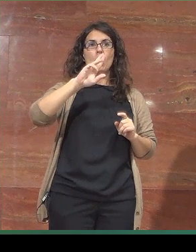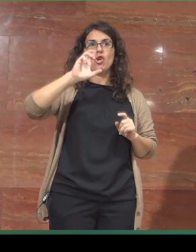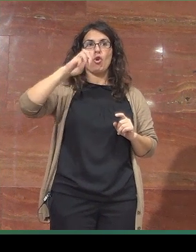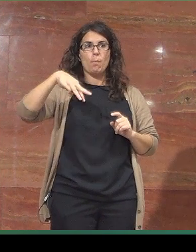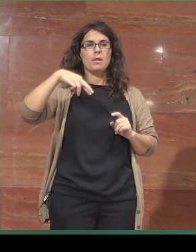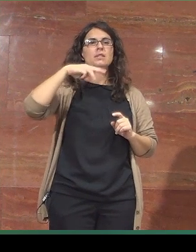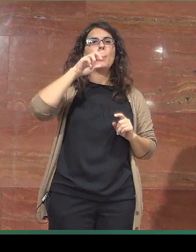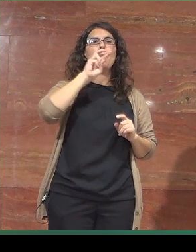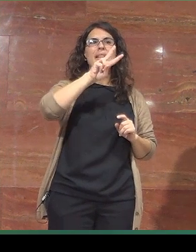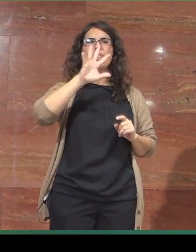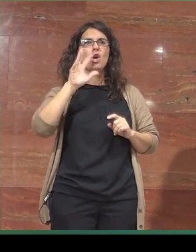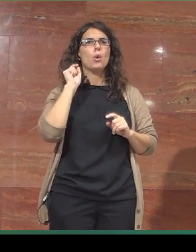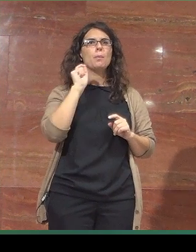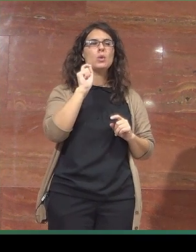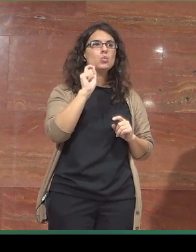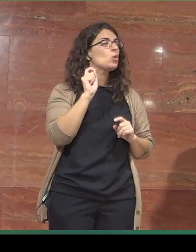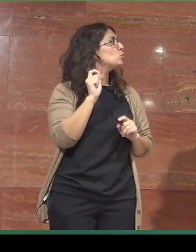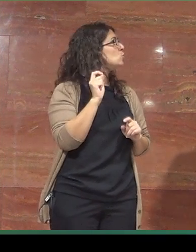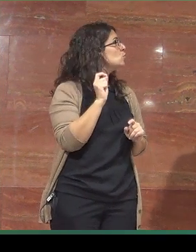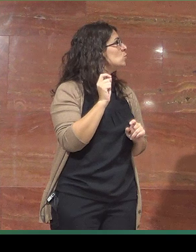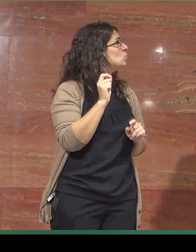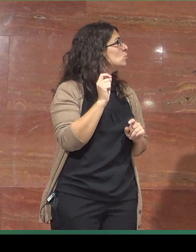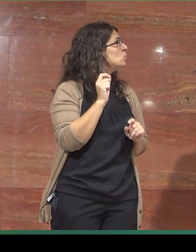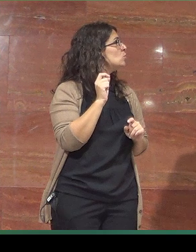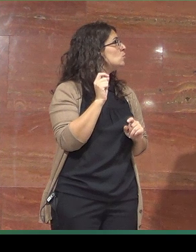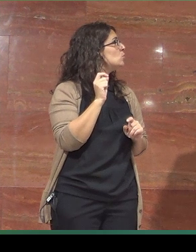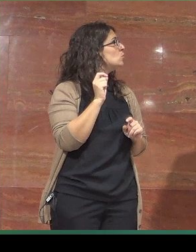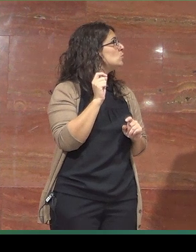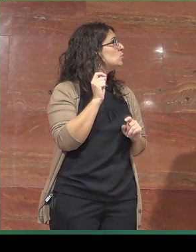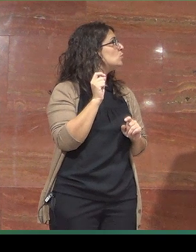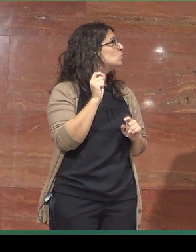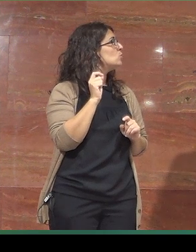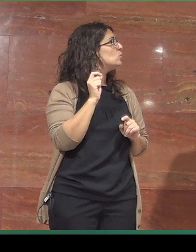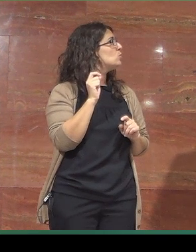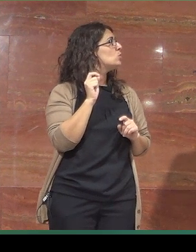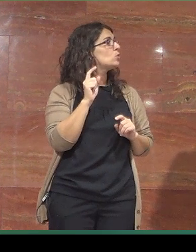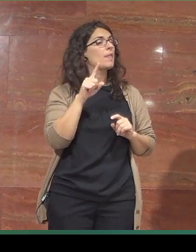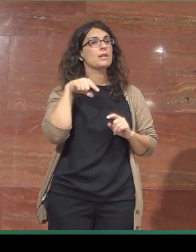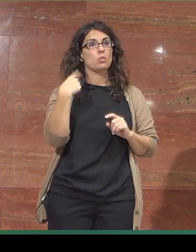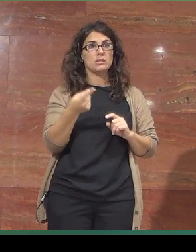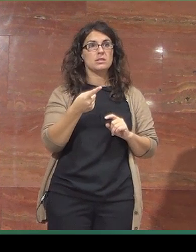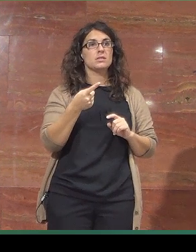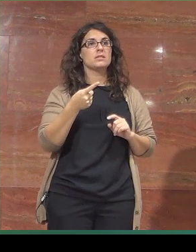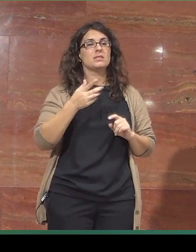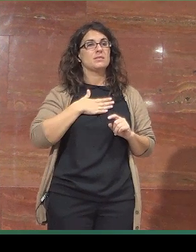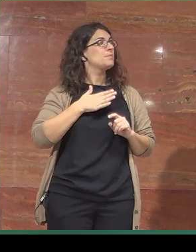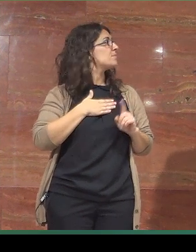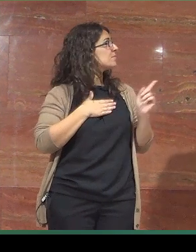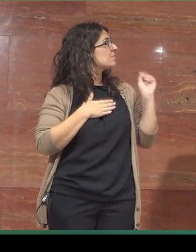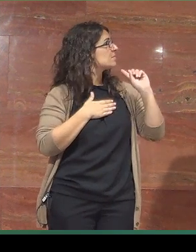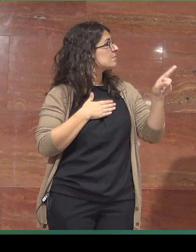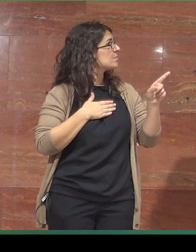And the bottom right, the Mark Lane is either 24 hours or 210 yards. It's